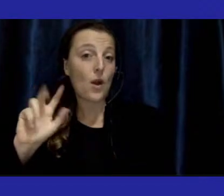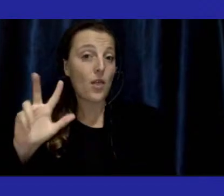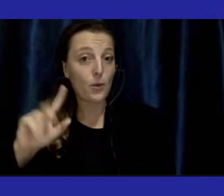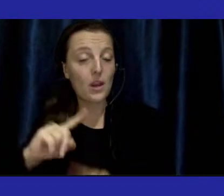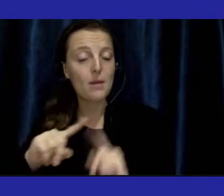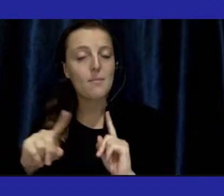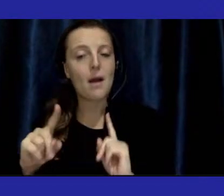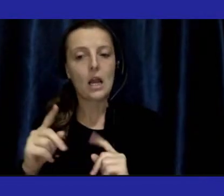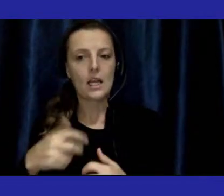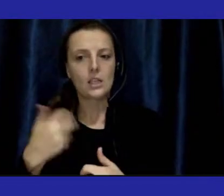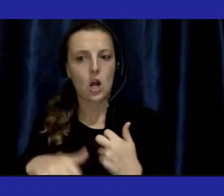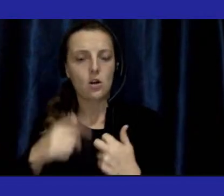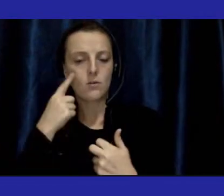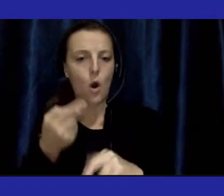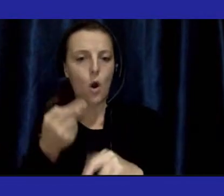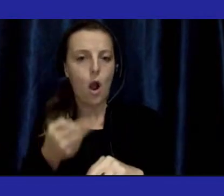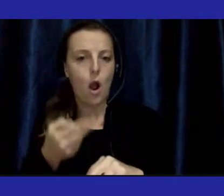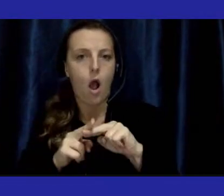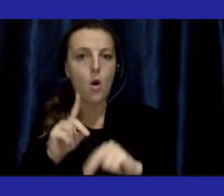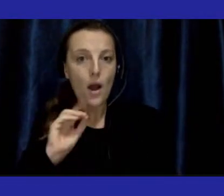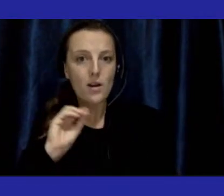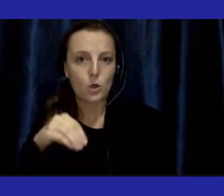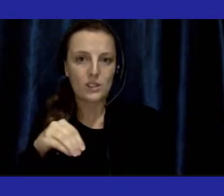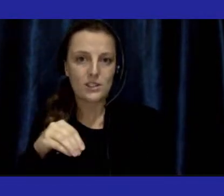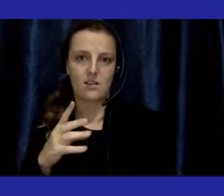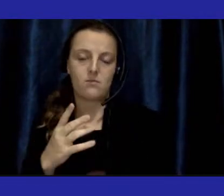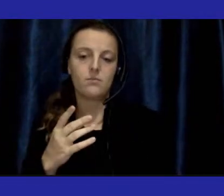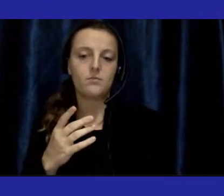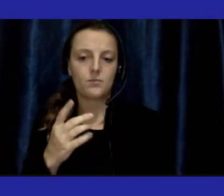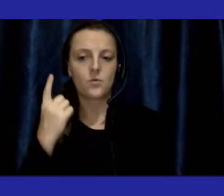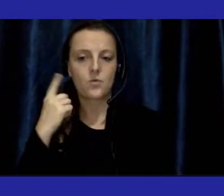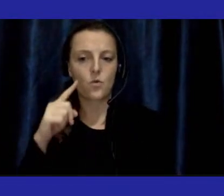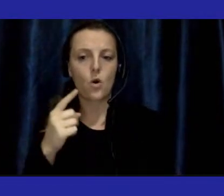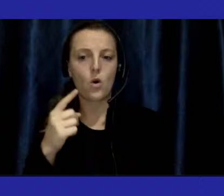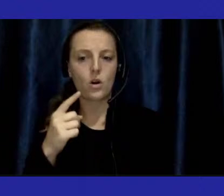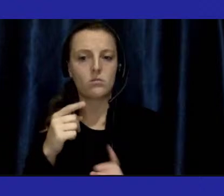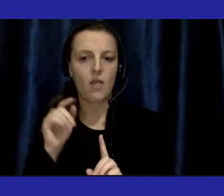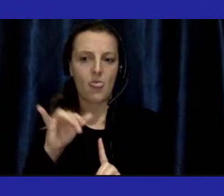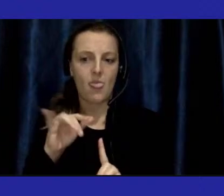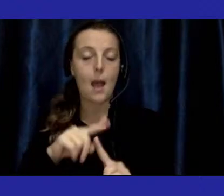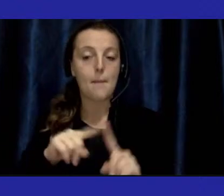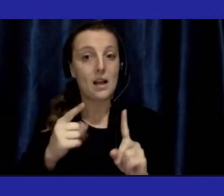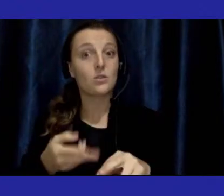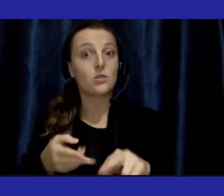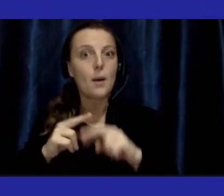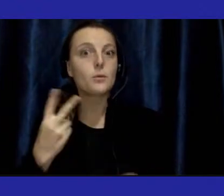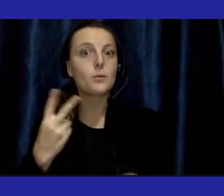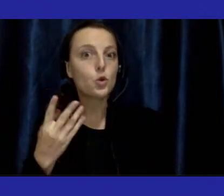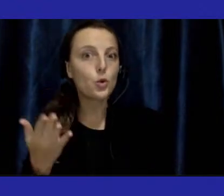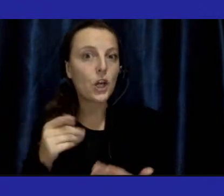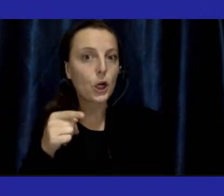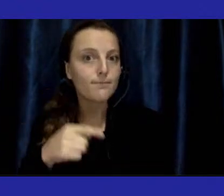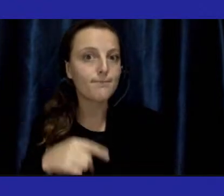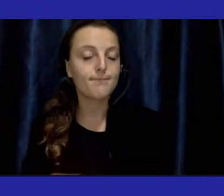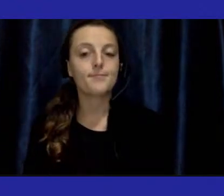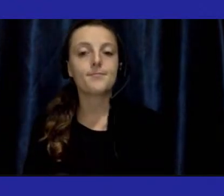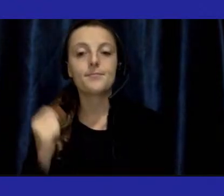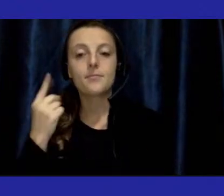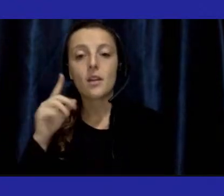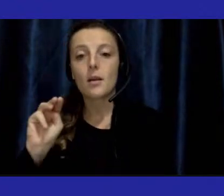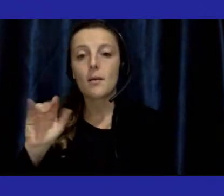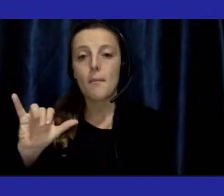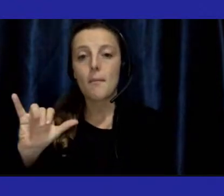point here, jumped 2 here. MyChart activations went up from 50%